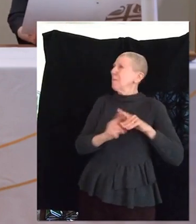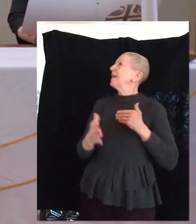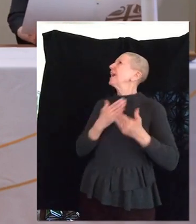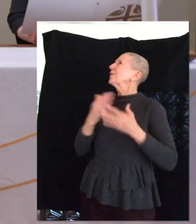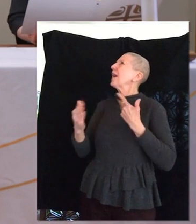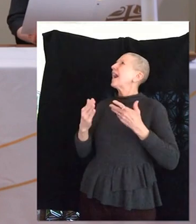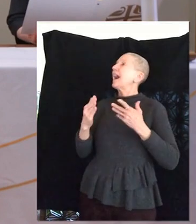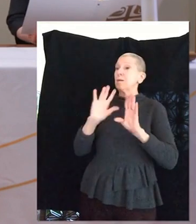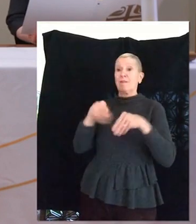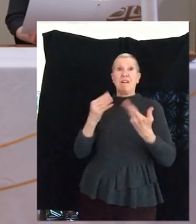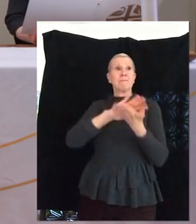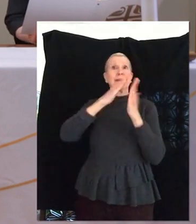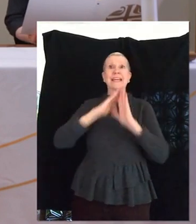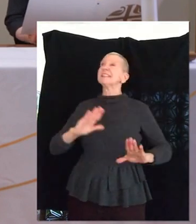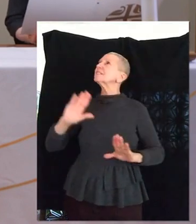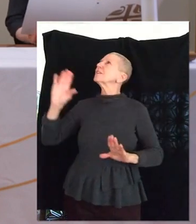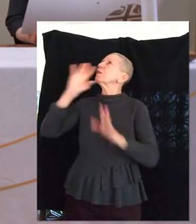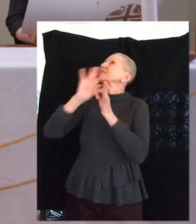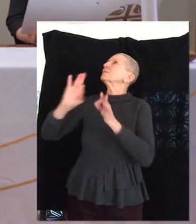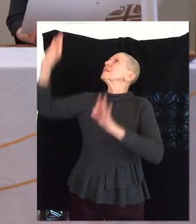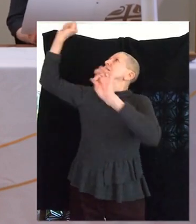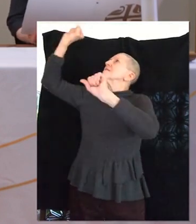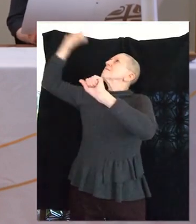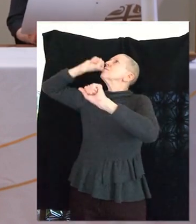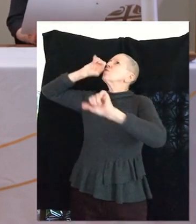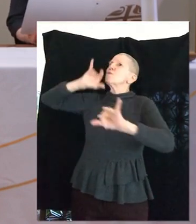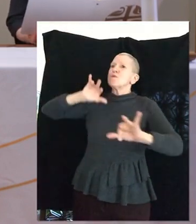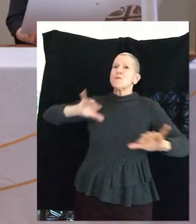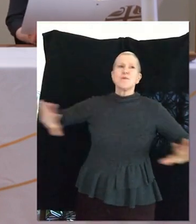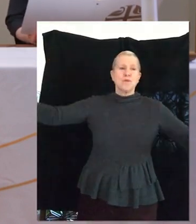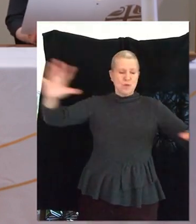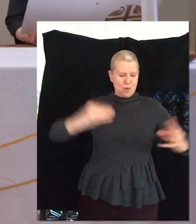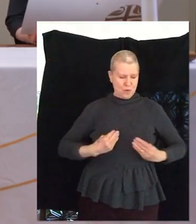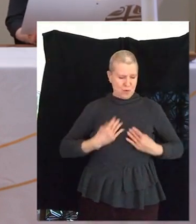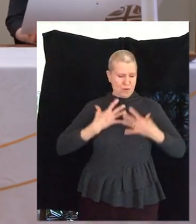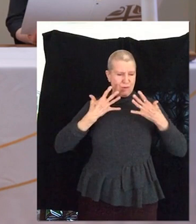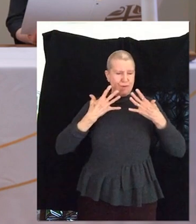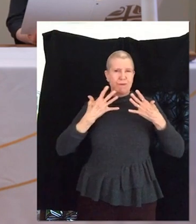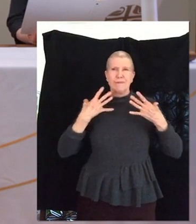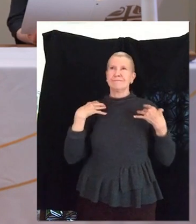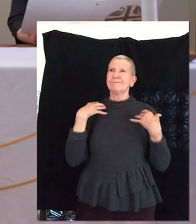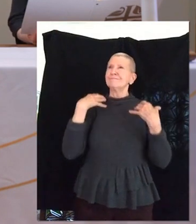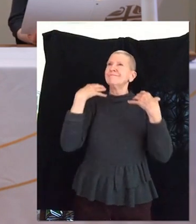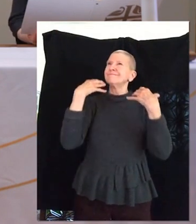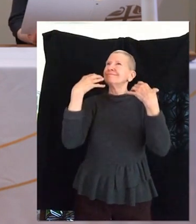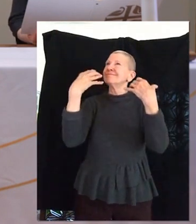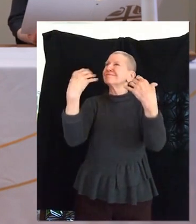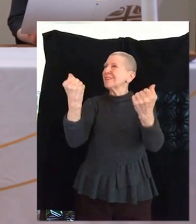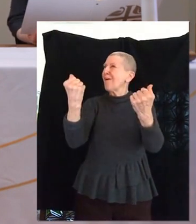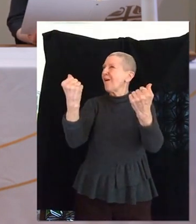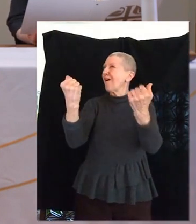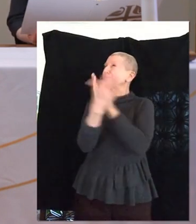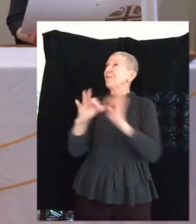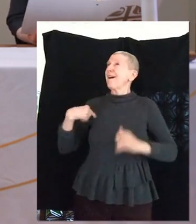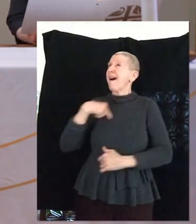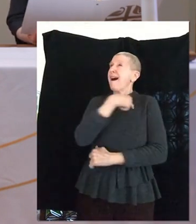peace. Breathe your spirit upon us. Restore and free us to embrace the world